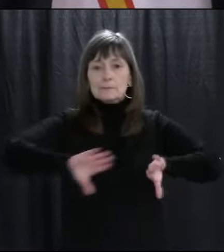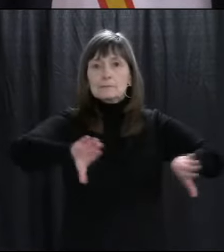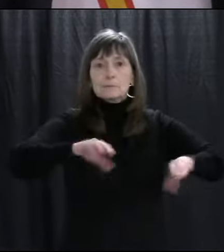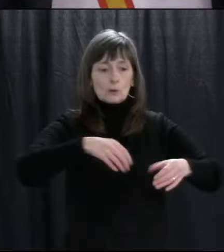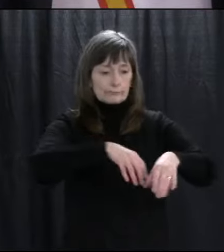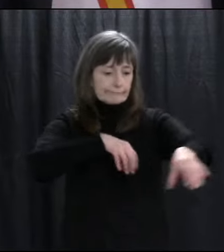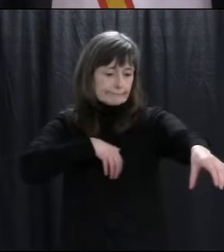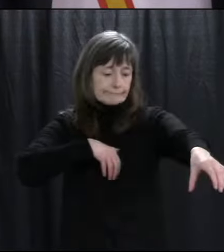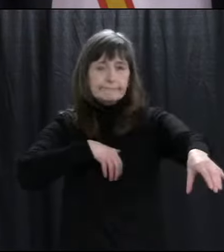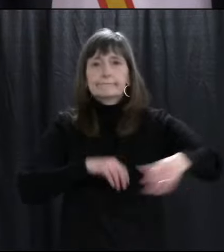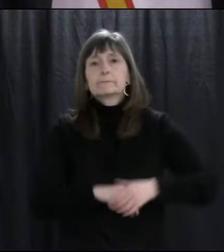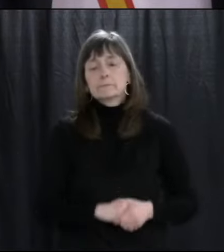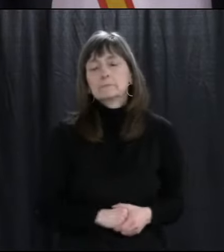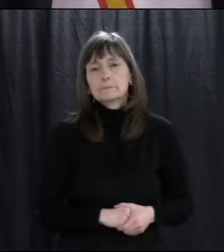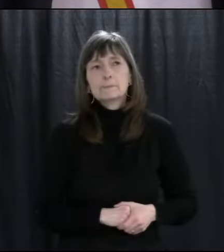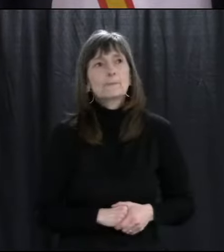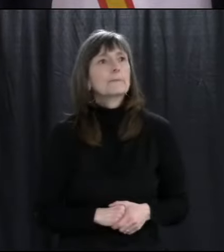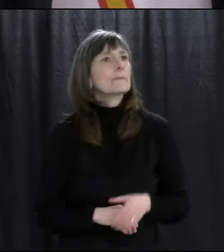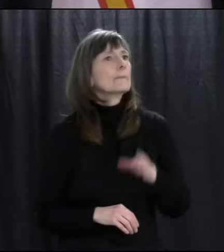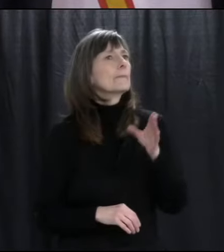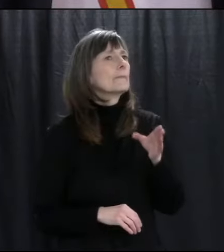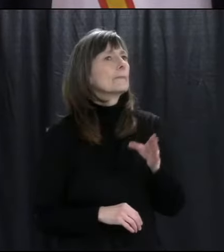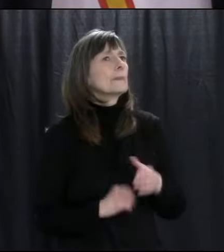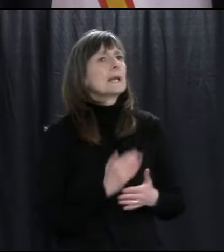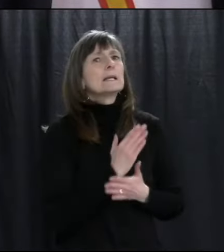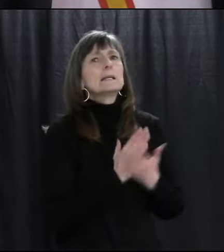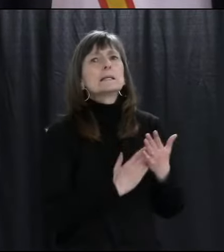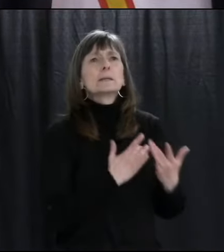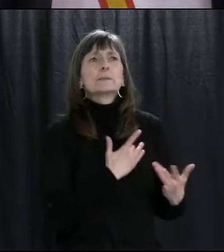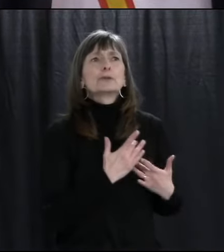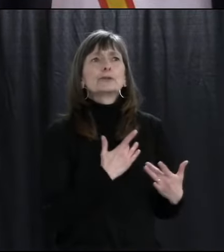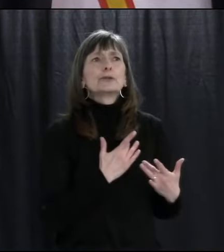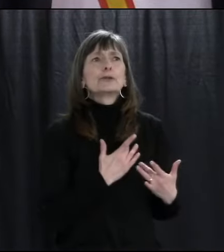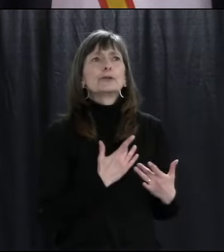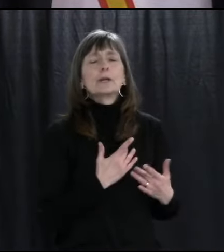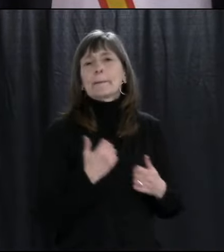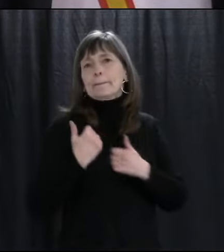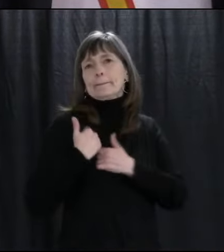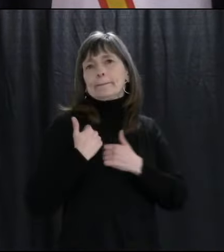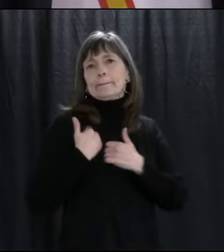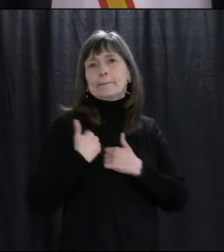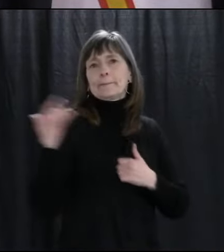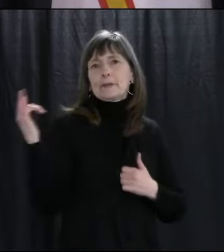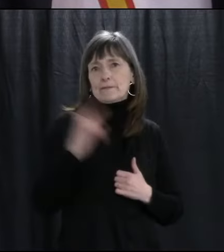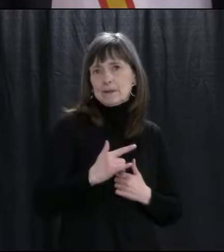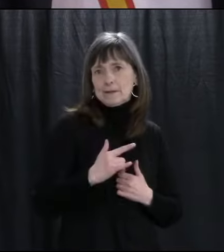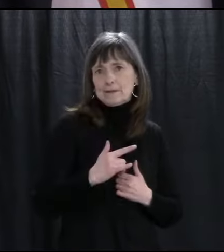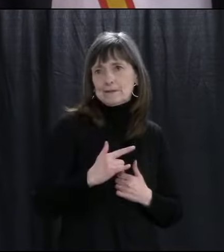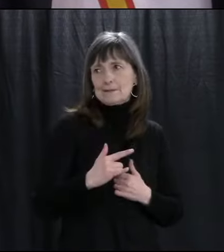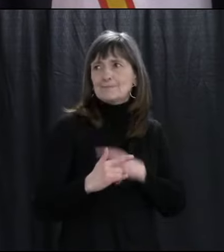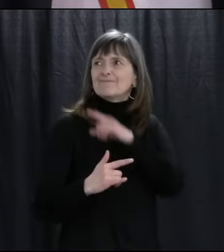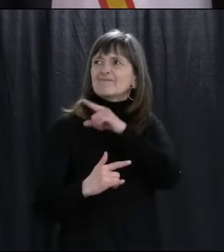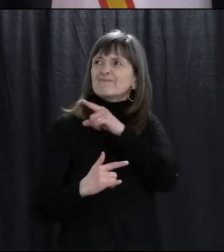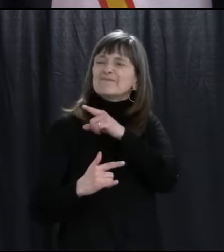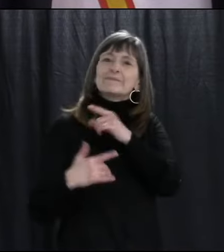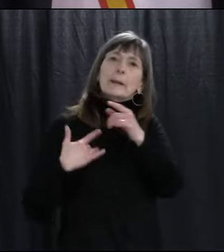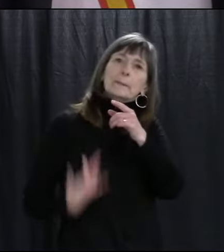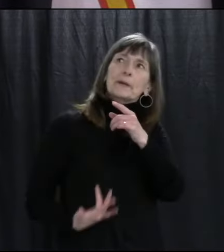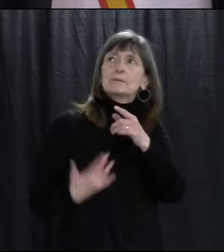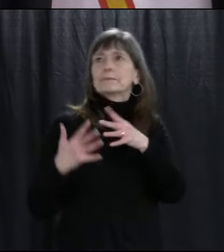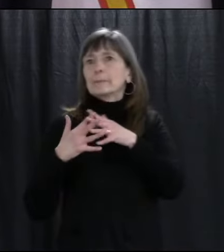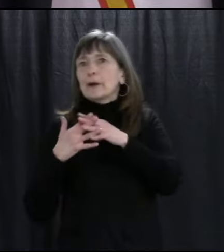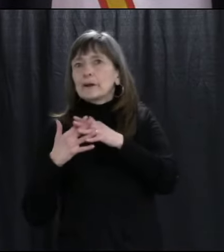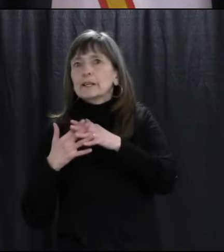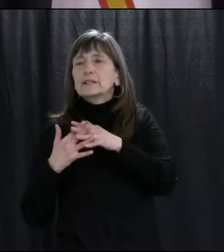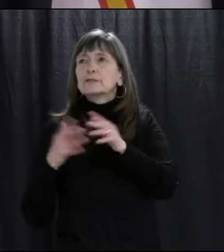further apart. I've seen some concerns about military flights. This is often people, and American military crews,